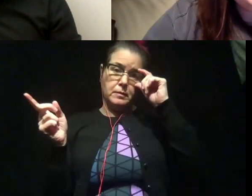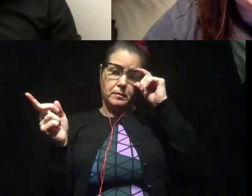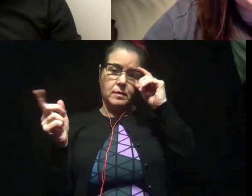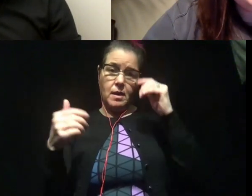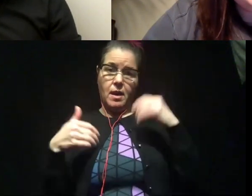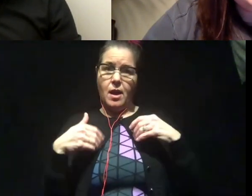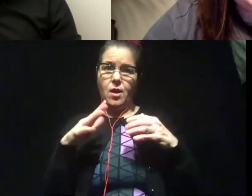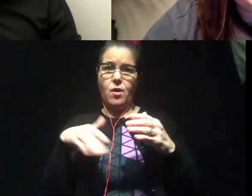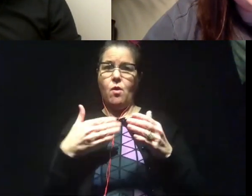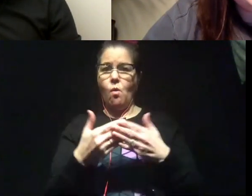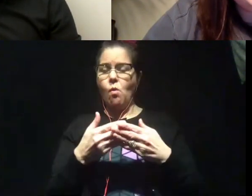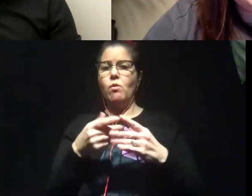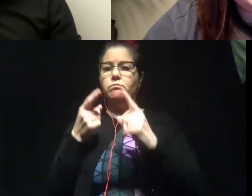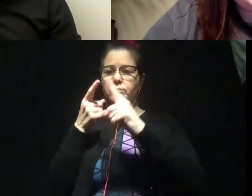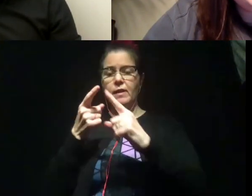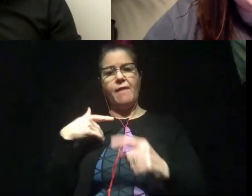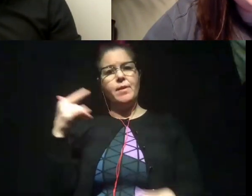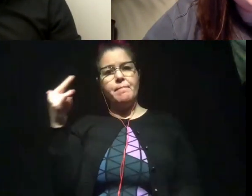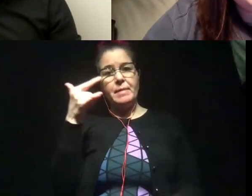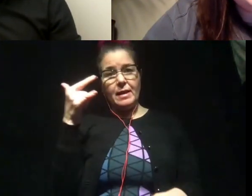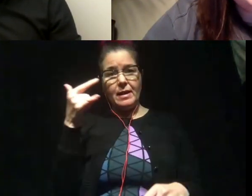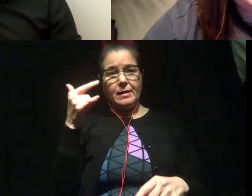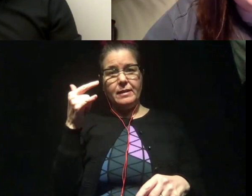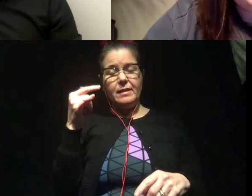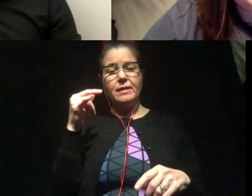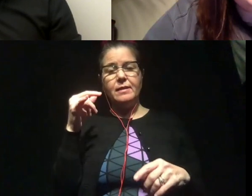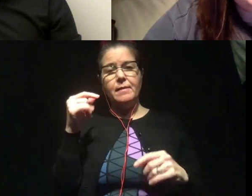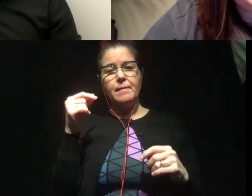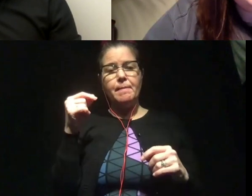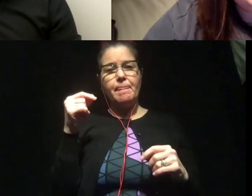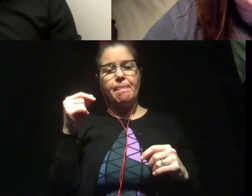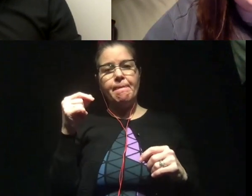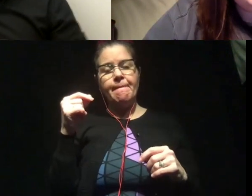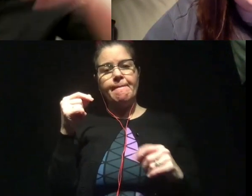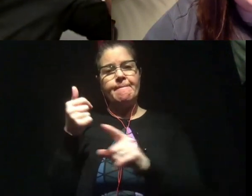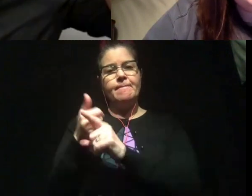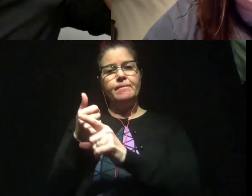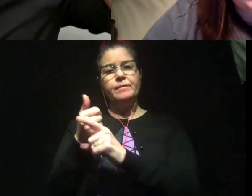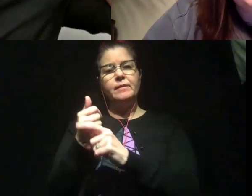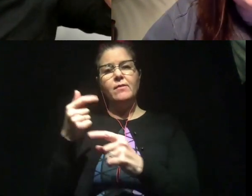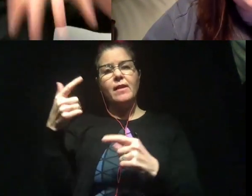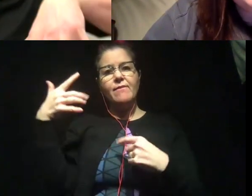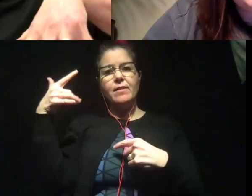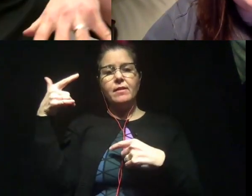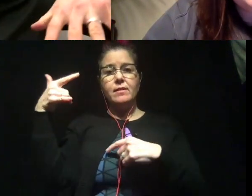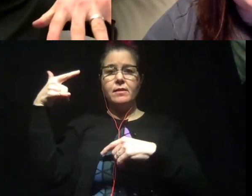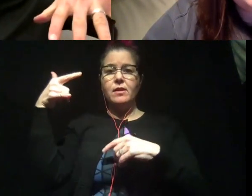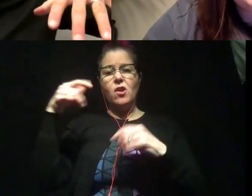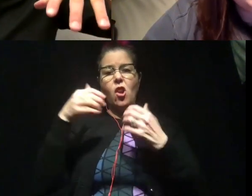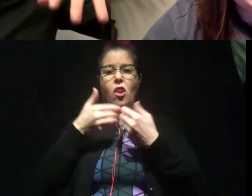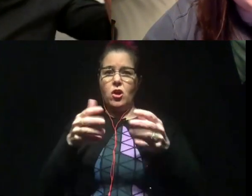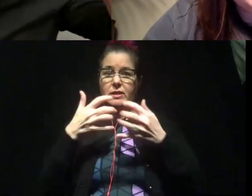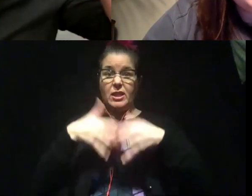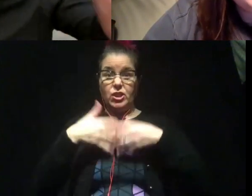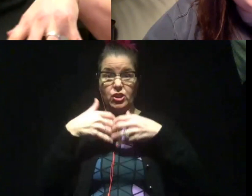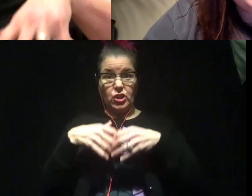whole mission where there was a plane that had like a jetliner that had an accident, and it actually lost an engine, and